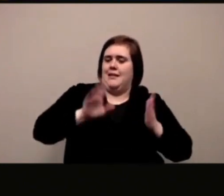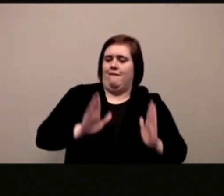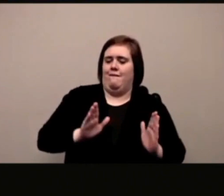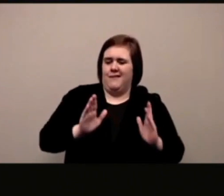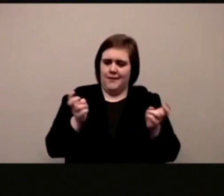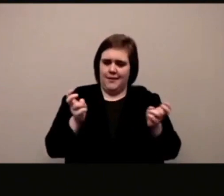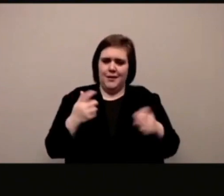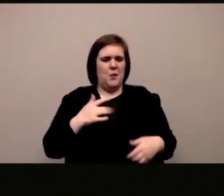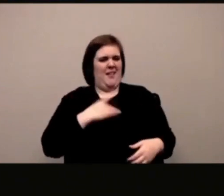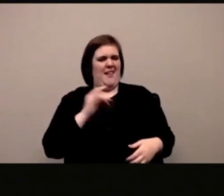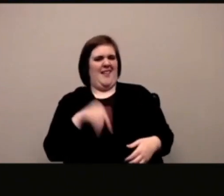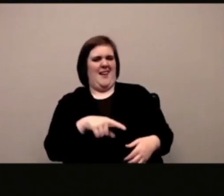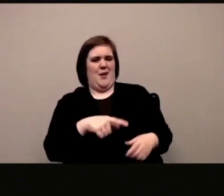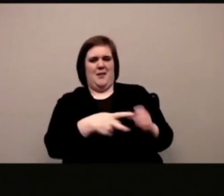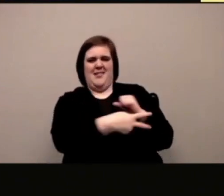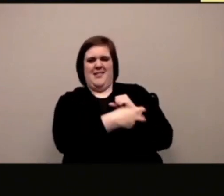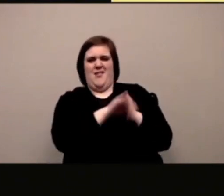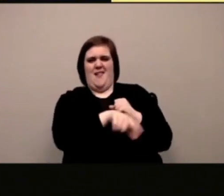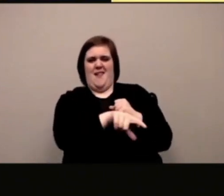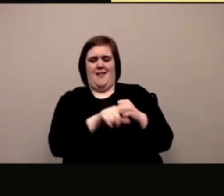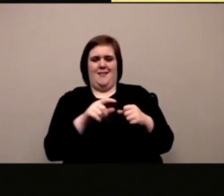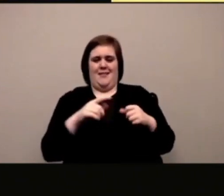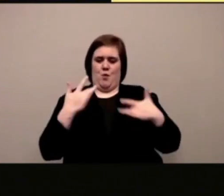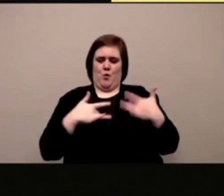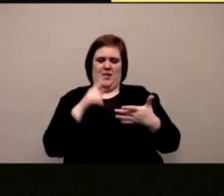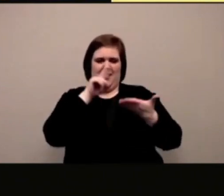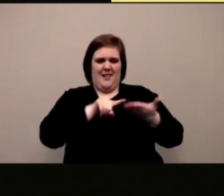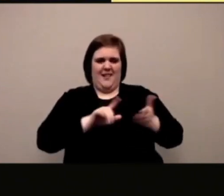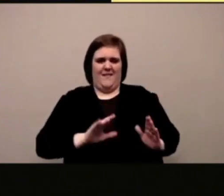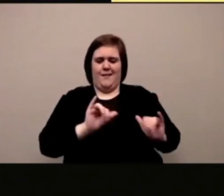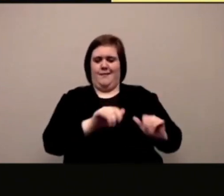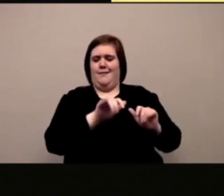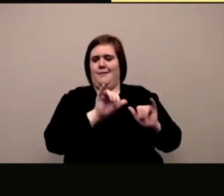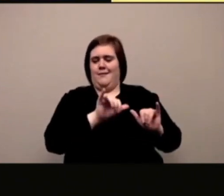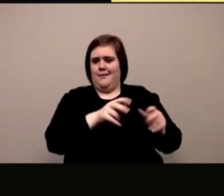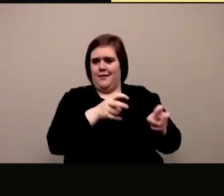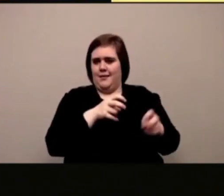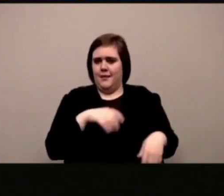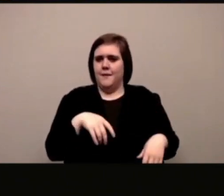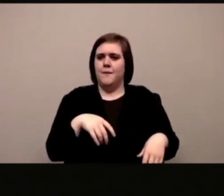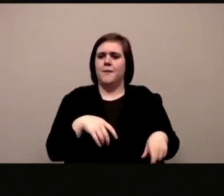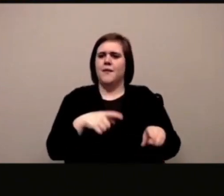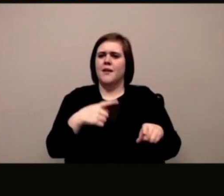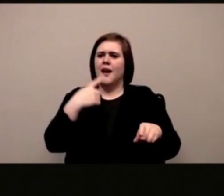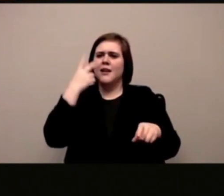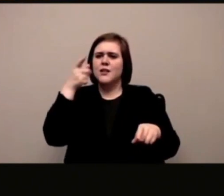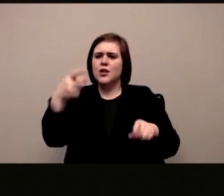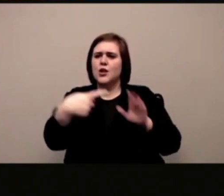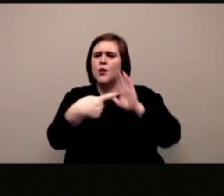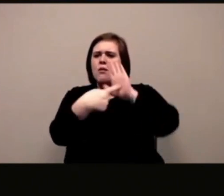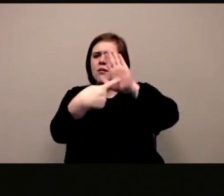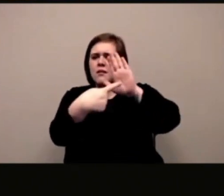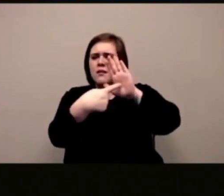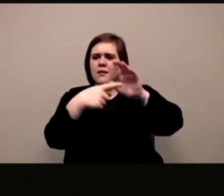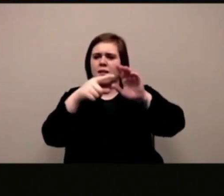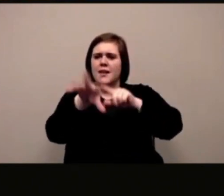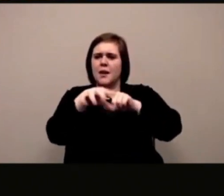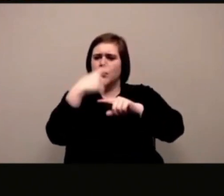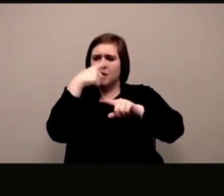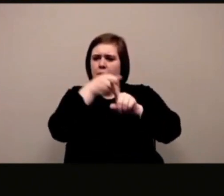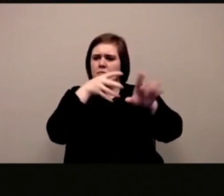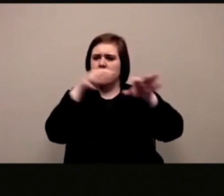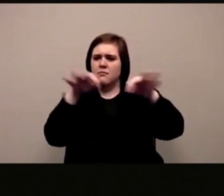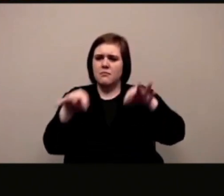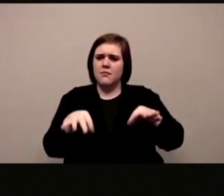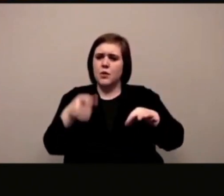Oh, I like that. I'm going to steal that from you. So Ariam, I saw that you held something up to the camera. Do you want to describe what you